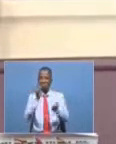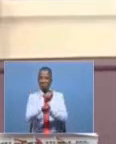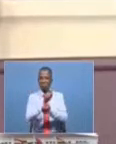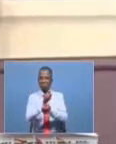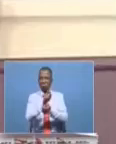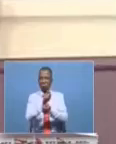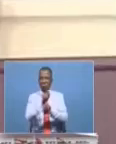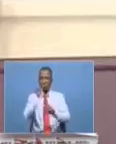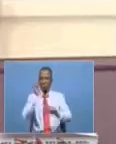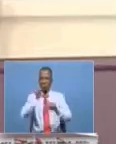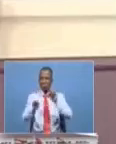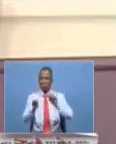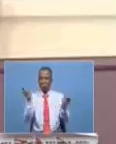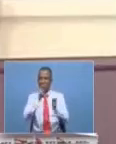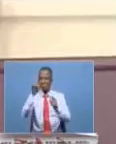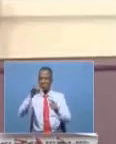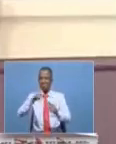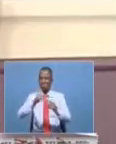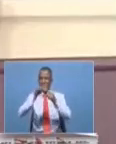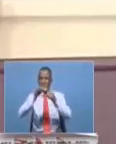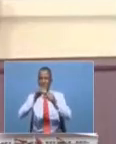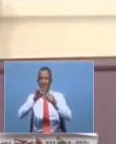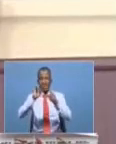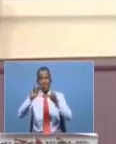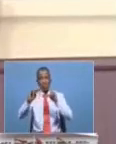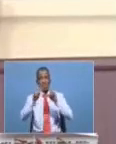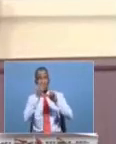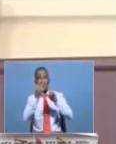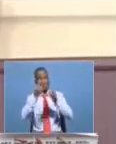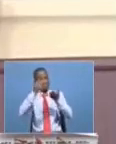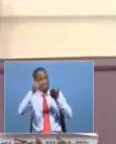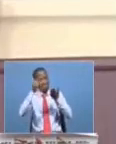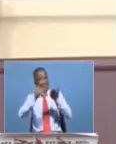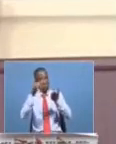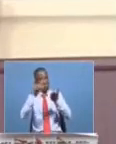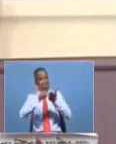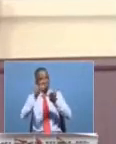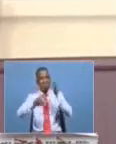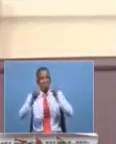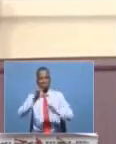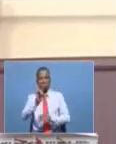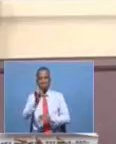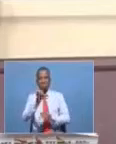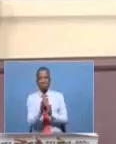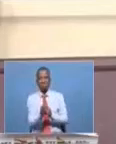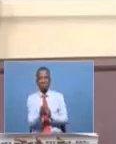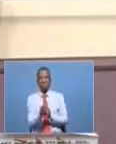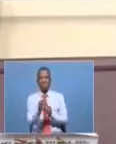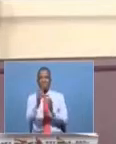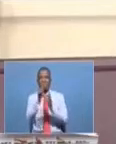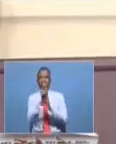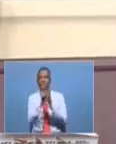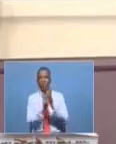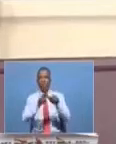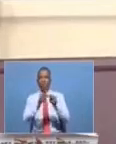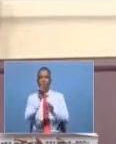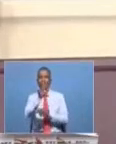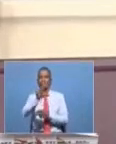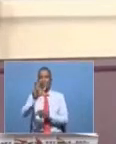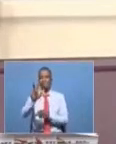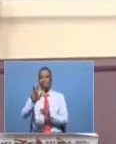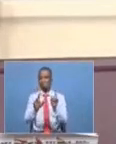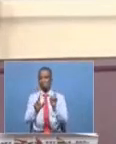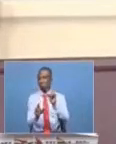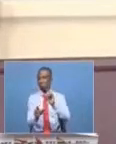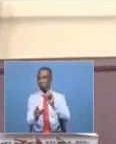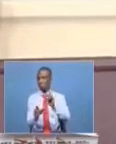the special review jurisdiction of the court under Article 133, as well